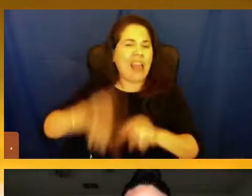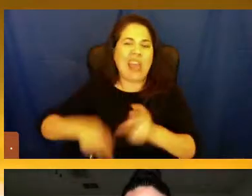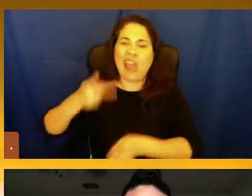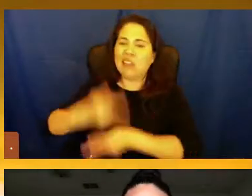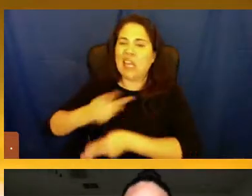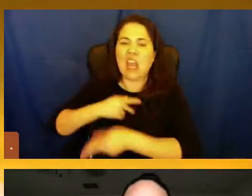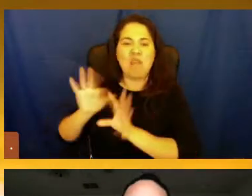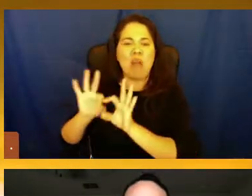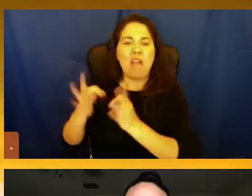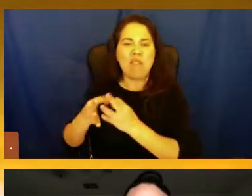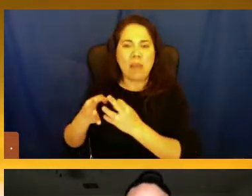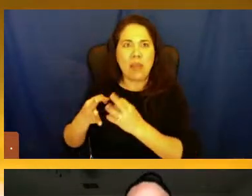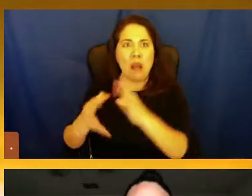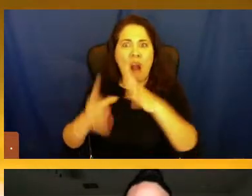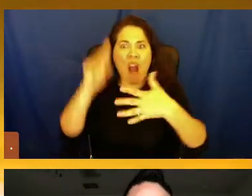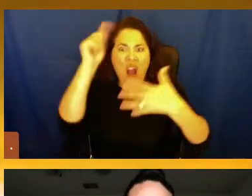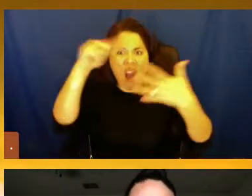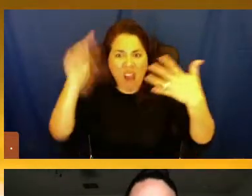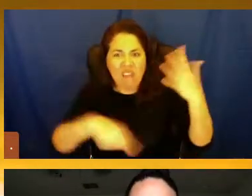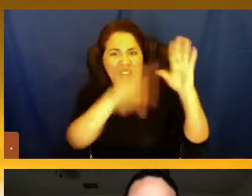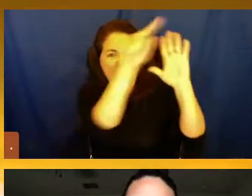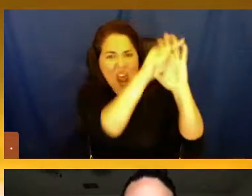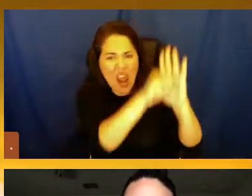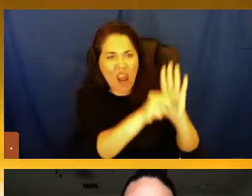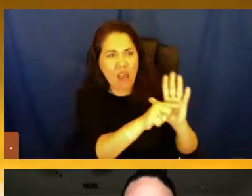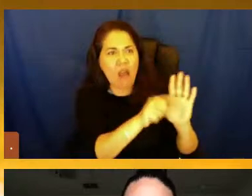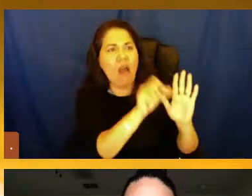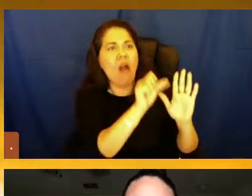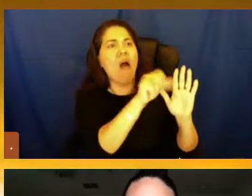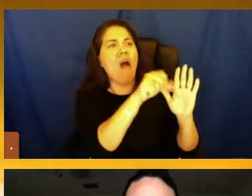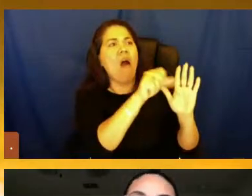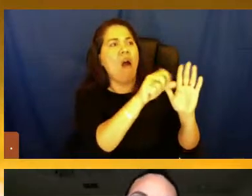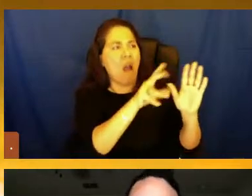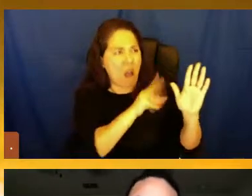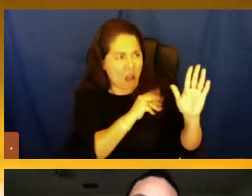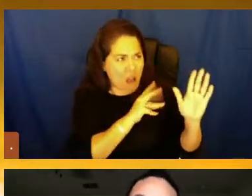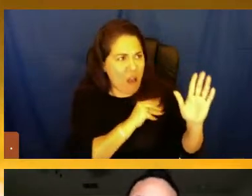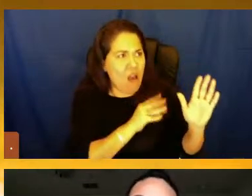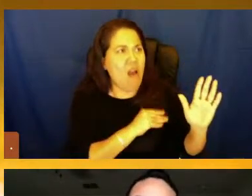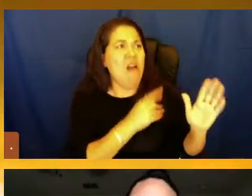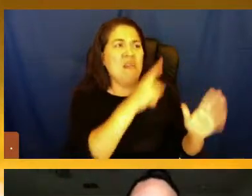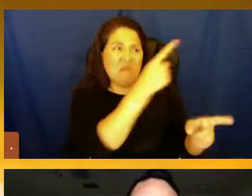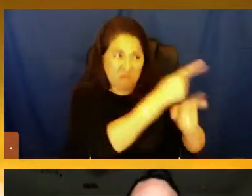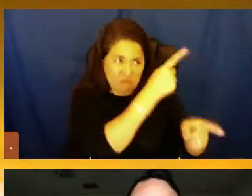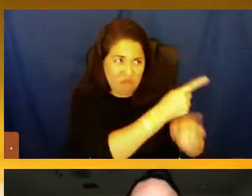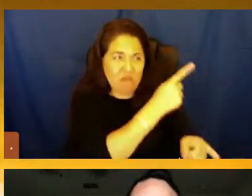families. All that stuff that we've been told about who we are, a lot of times